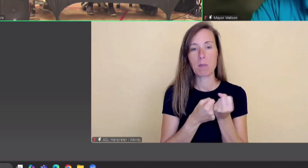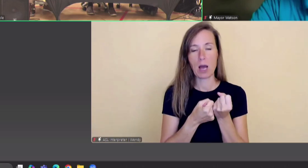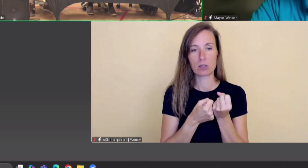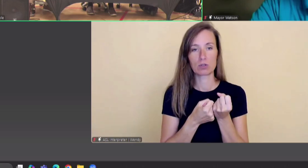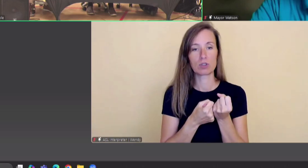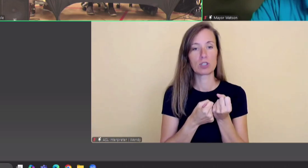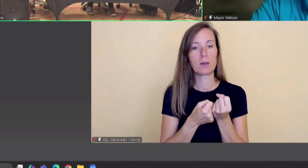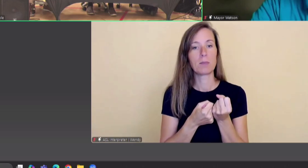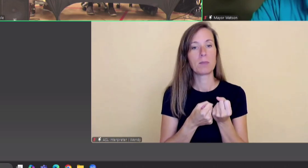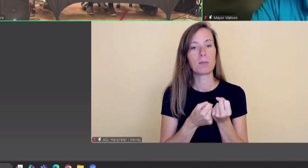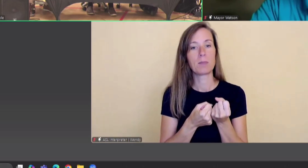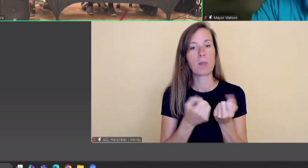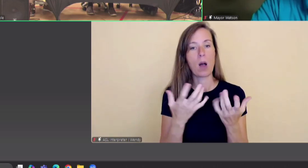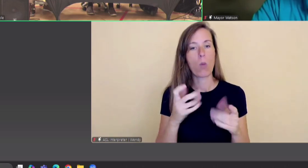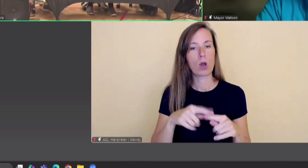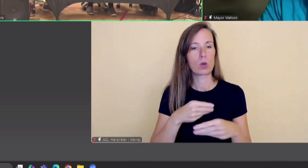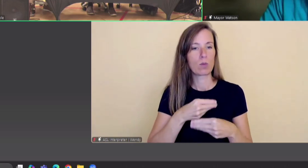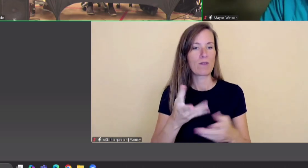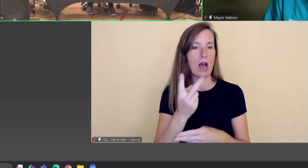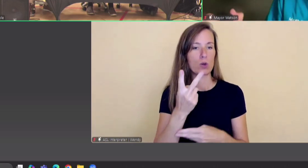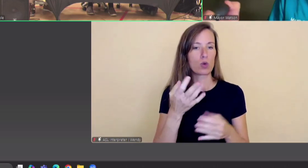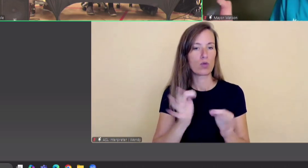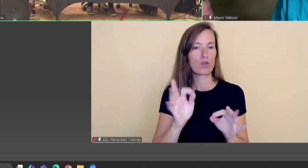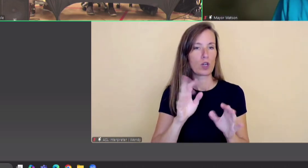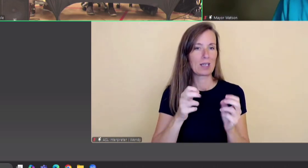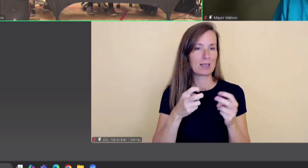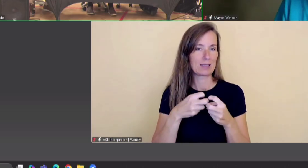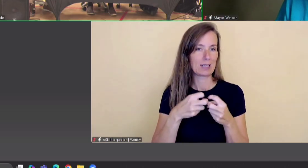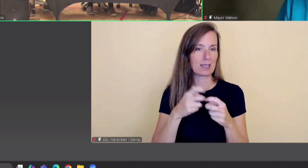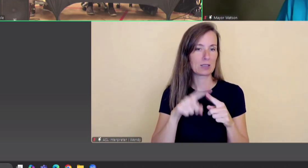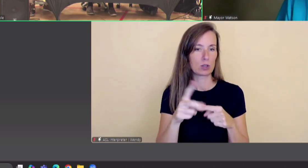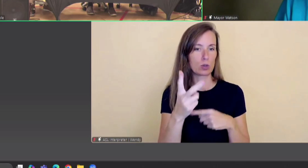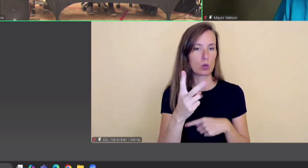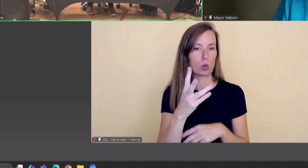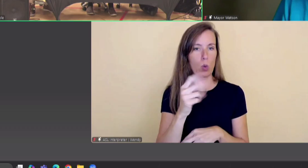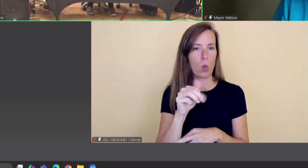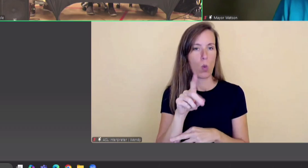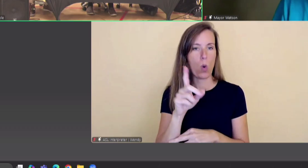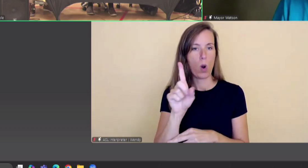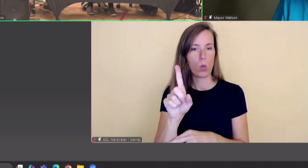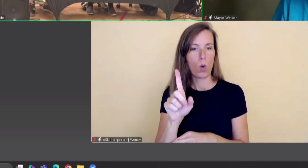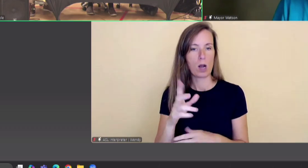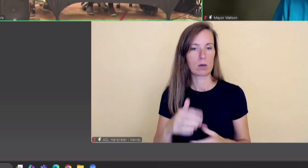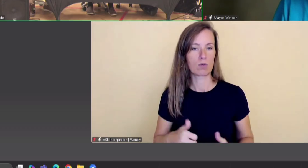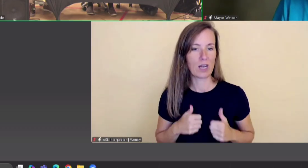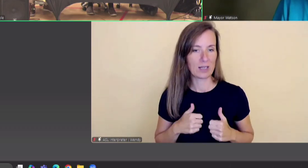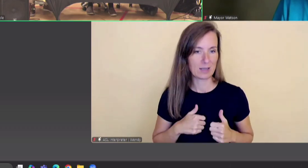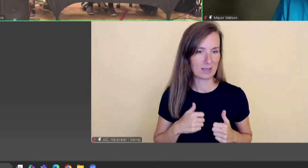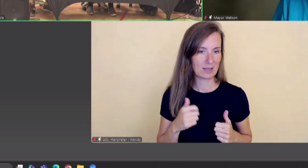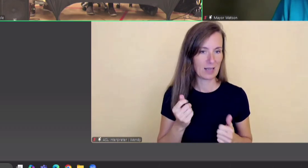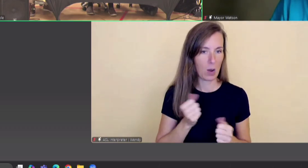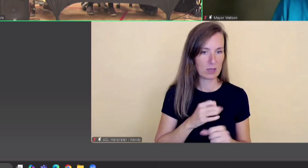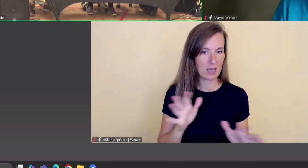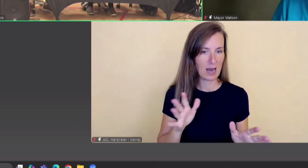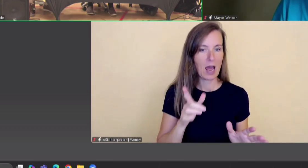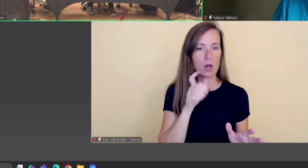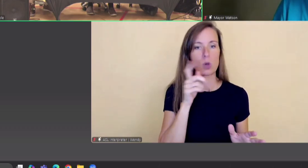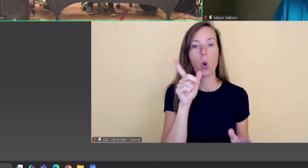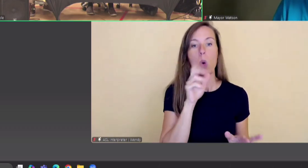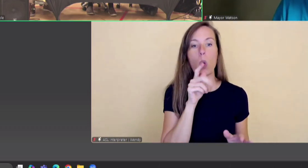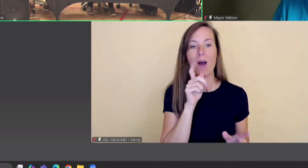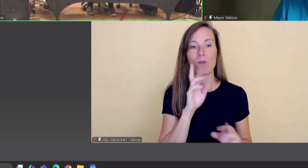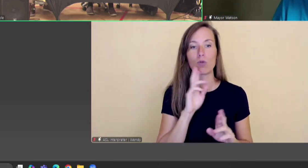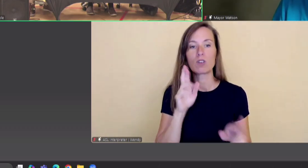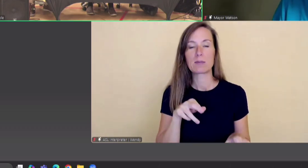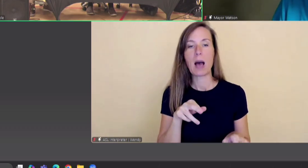1 residents. I will send it out in my newsletter. Whoever responds to that first get 2 free tickets for that. I